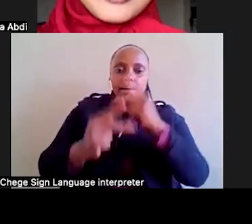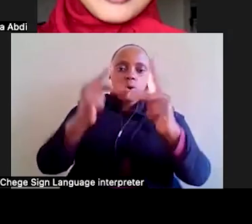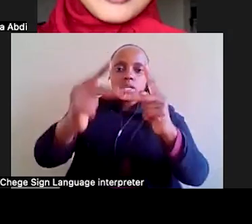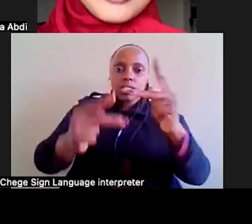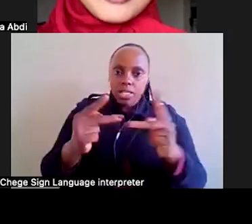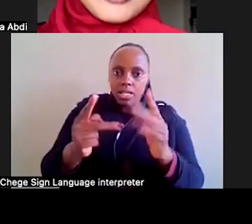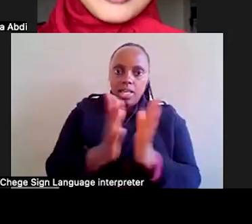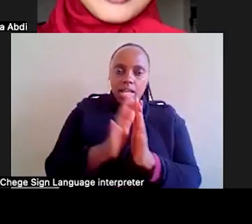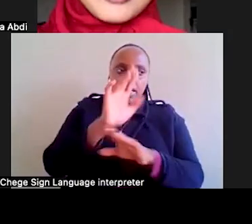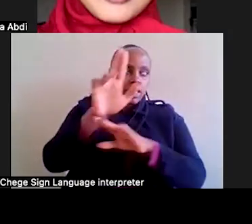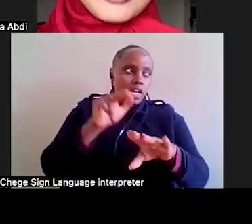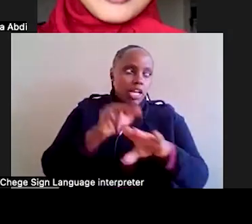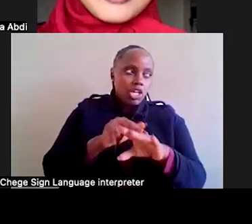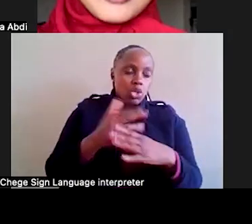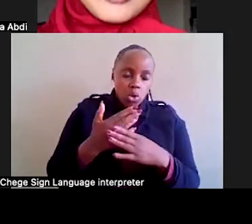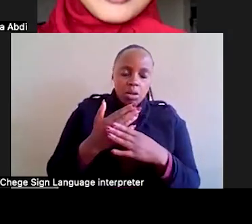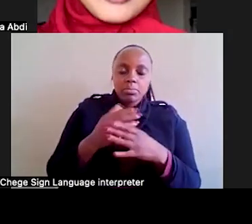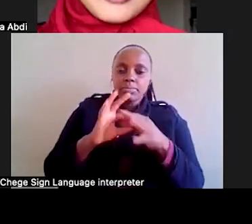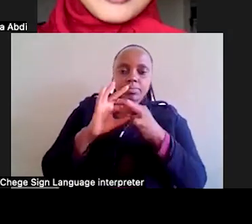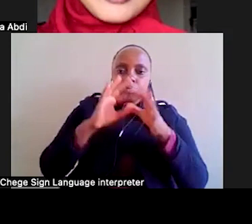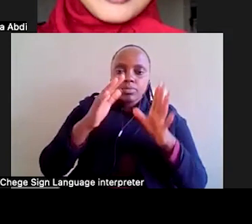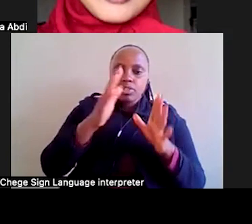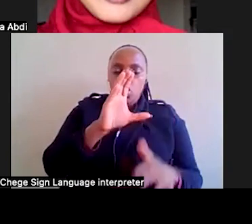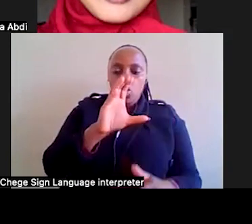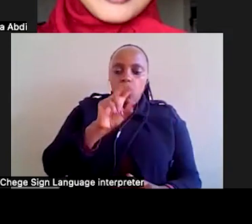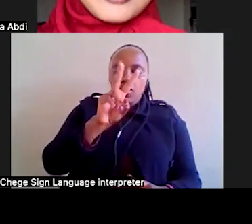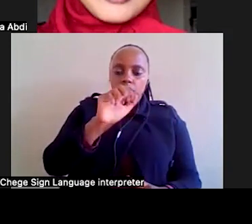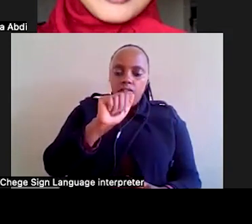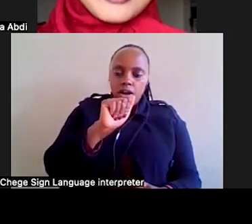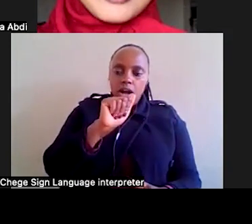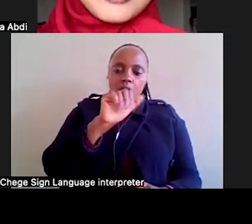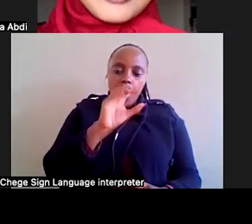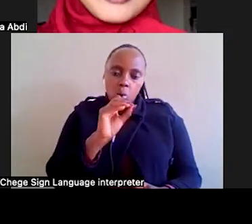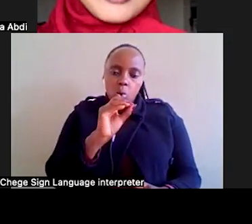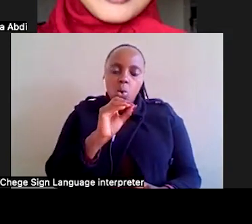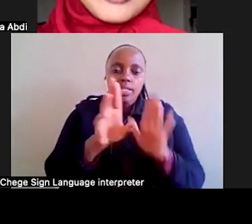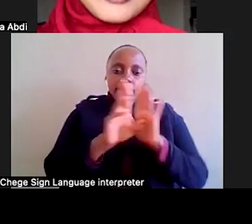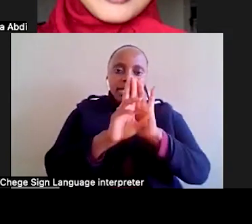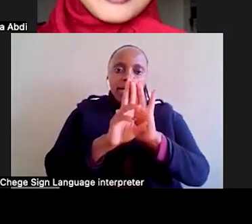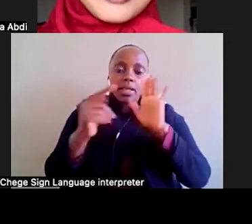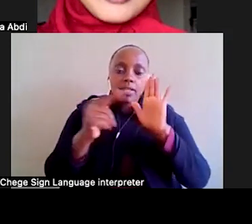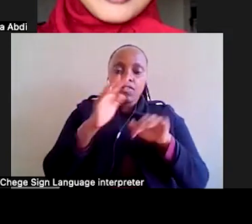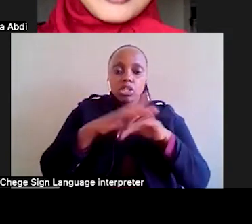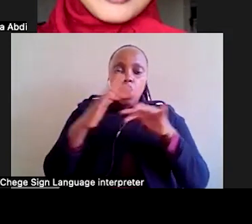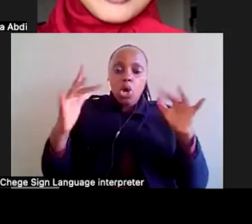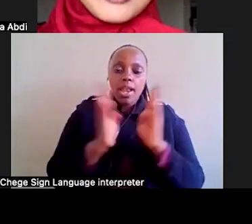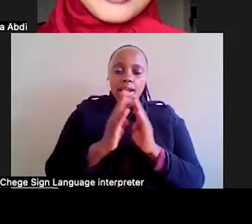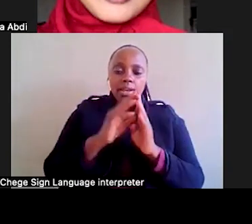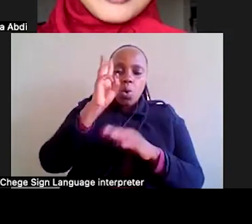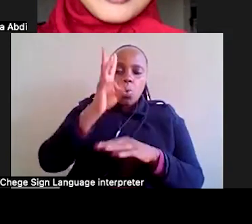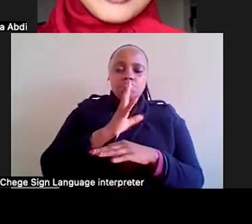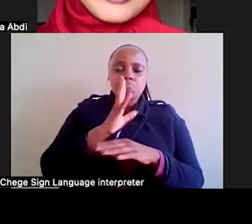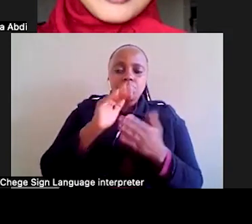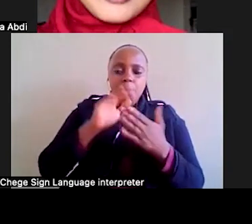a national convener who is COVAO, and COVAO is represented in this webinar, so they are going to speak more